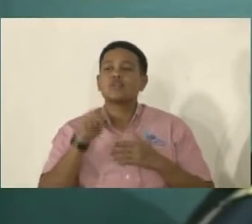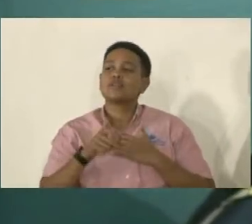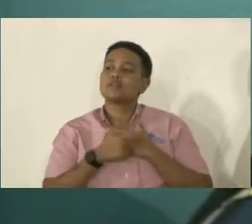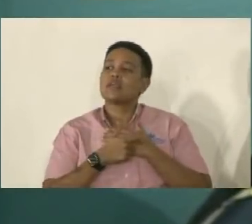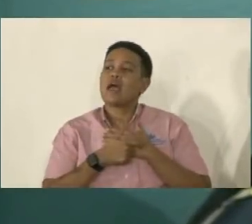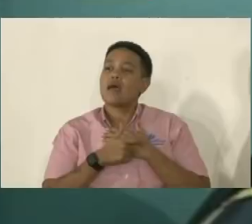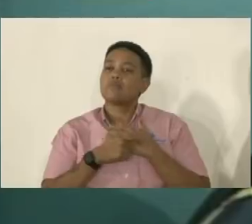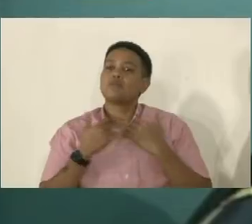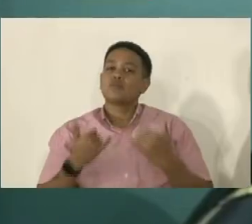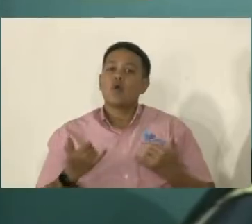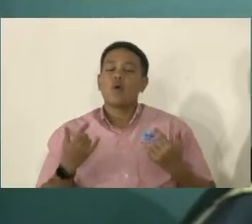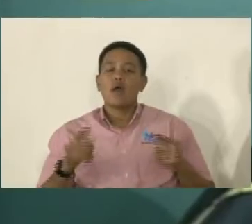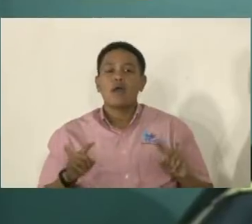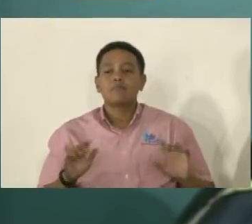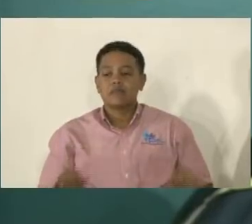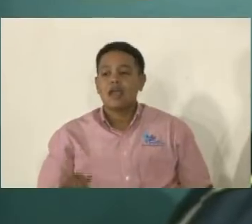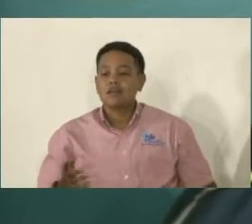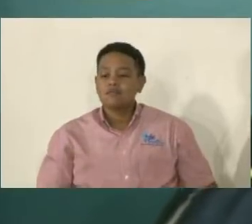of time.